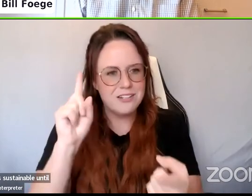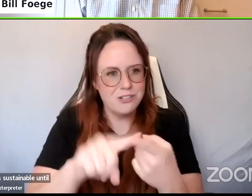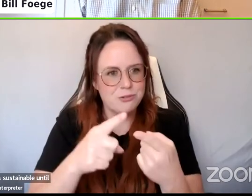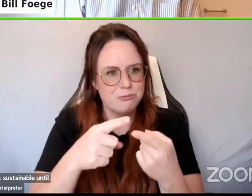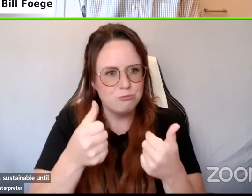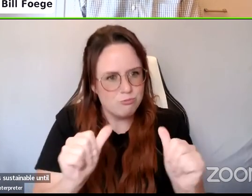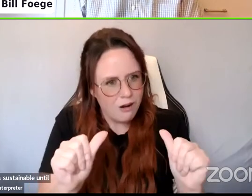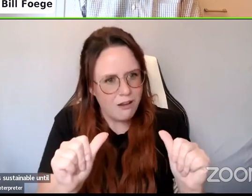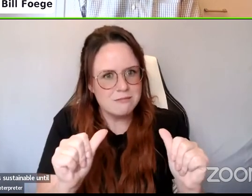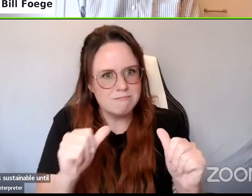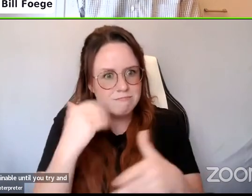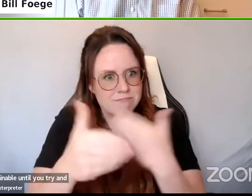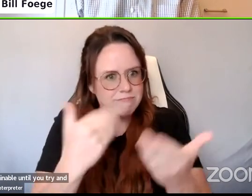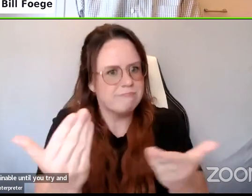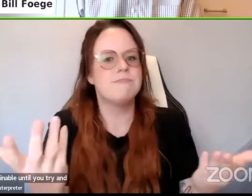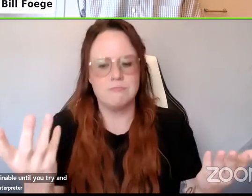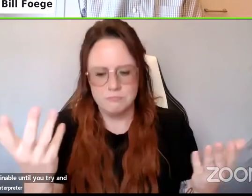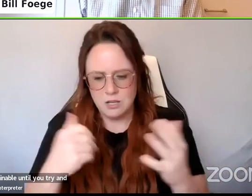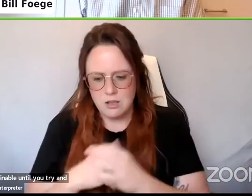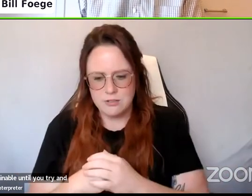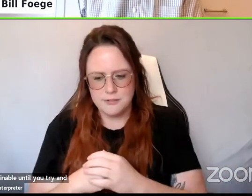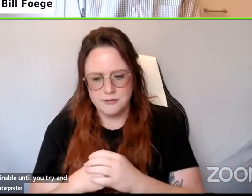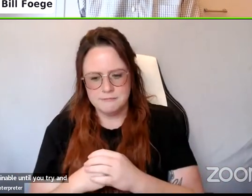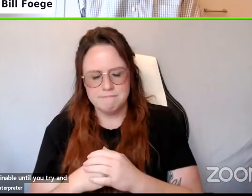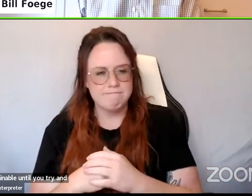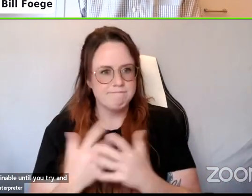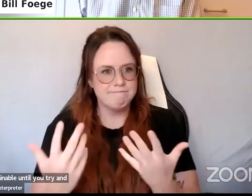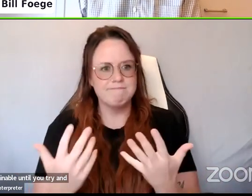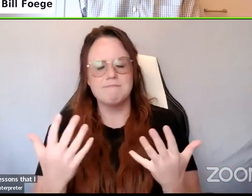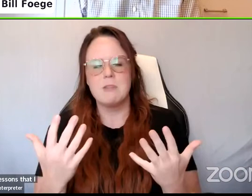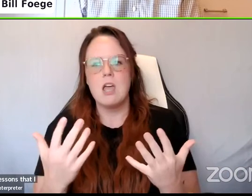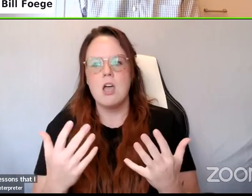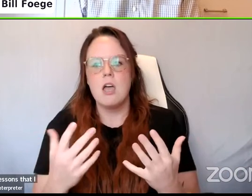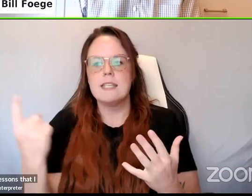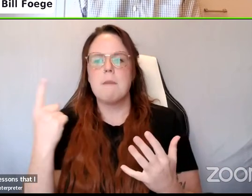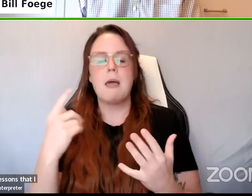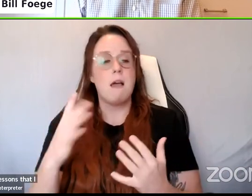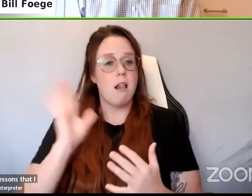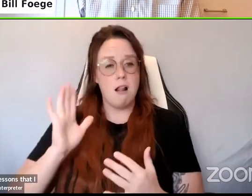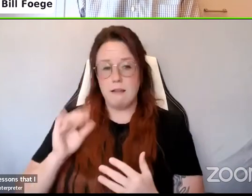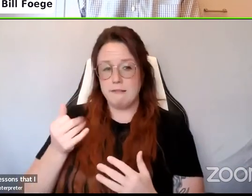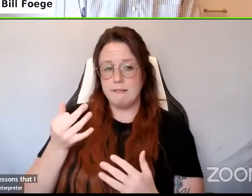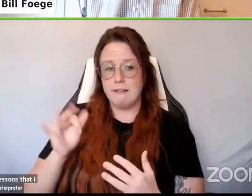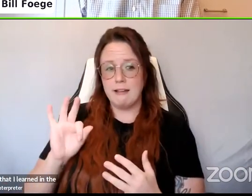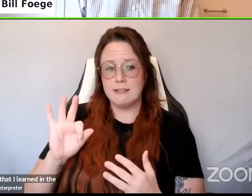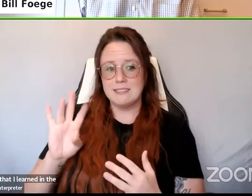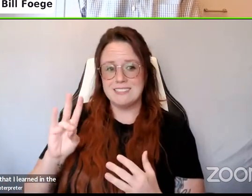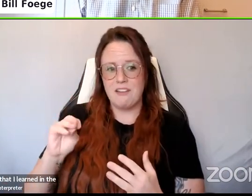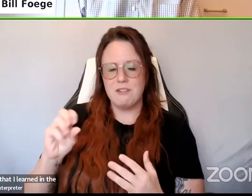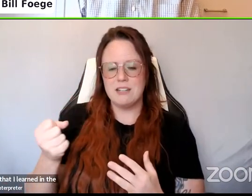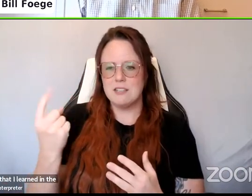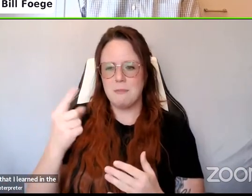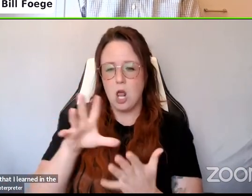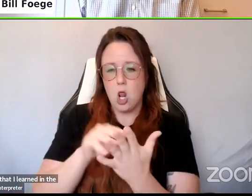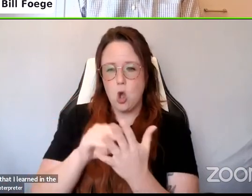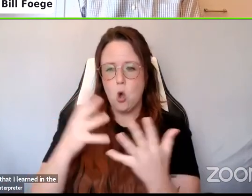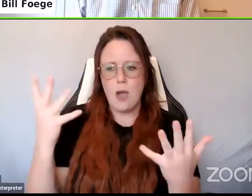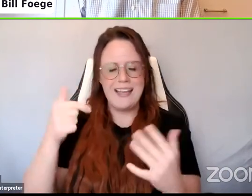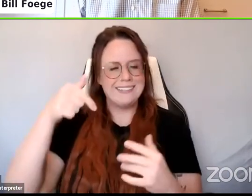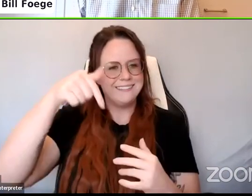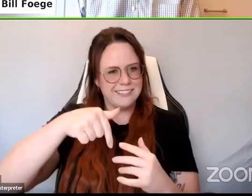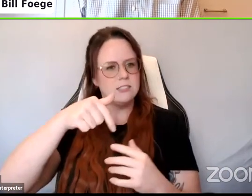do it and one of the lessons that I learned in the 70s was in this country